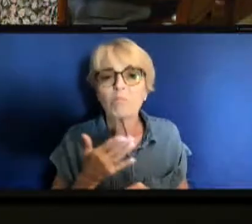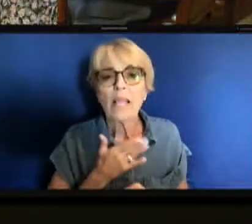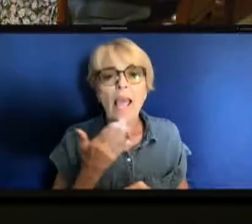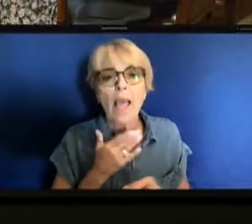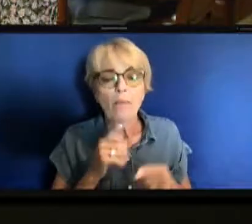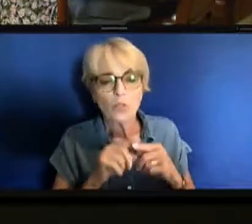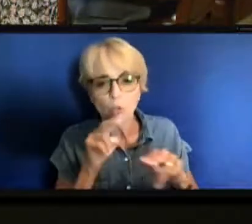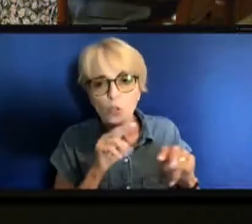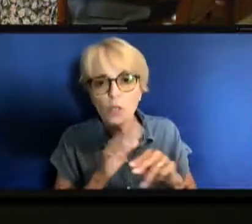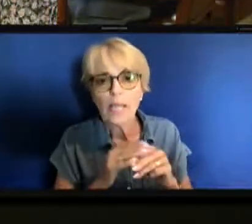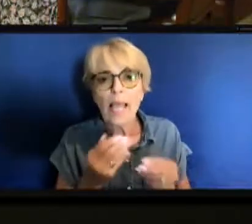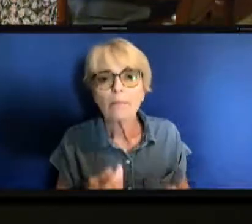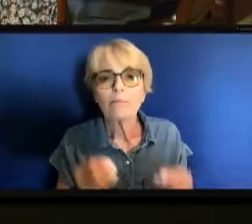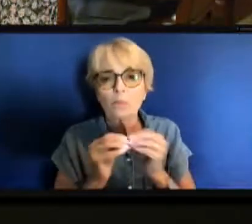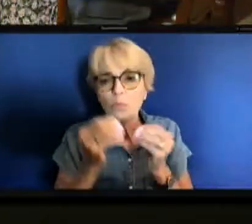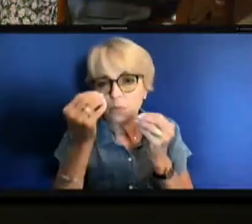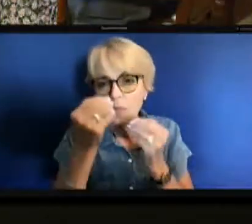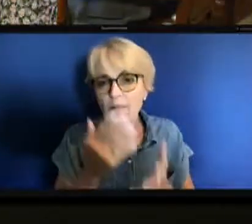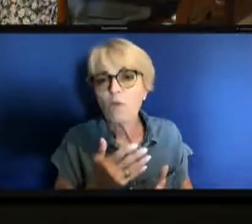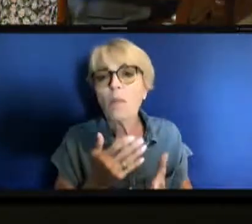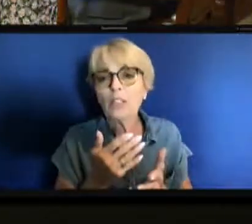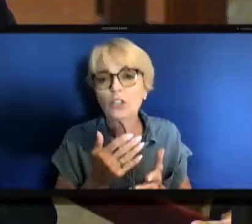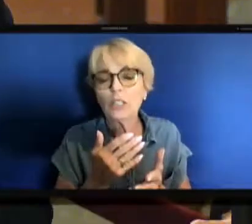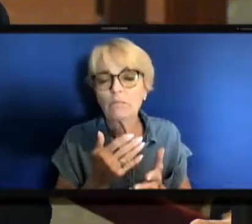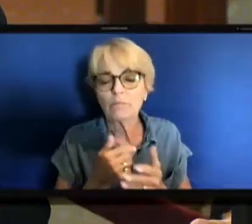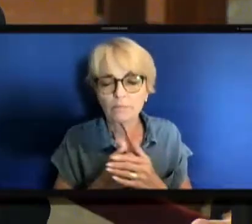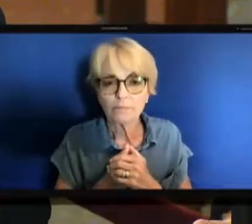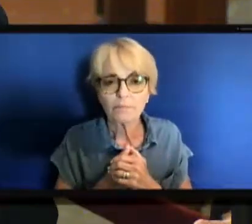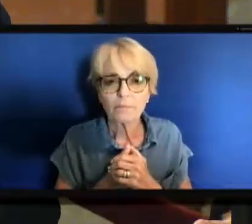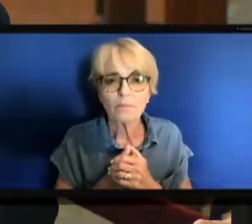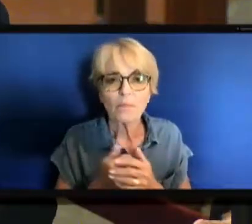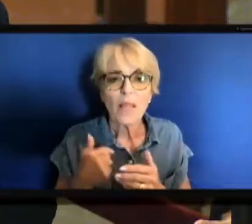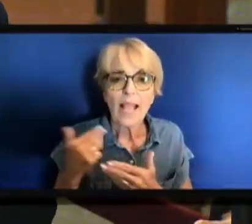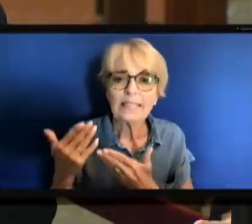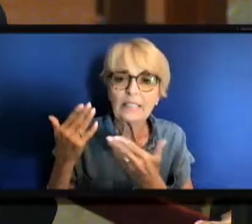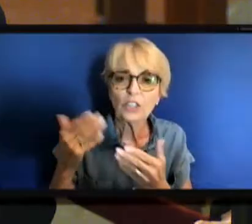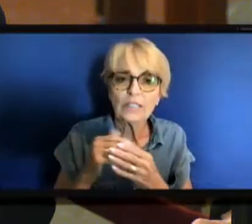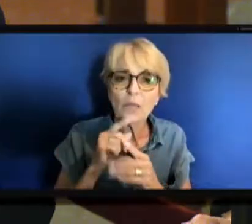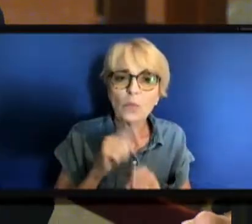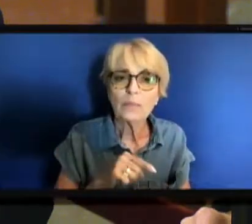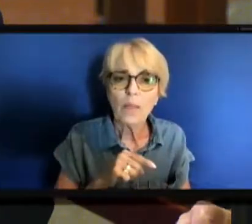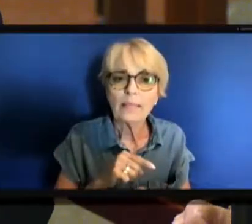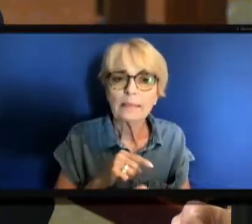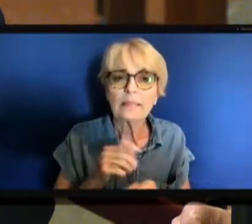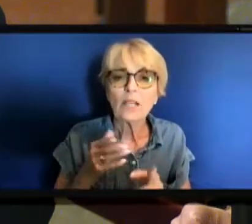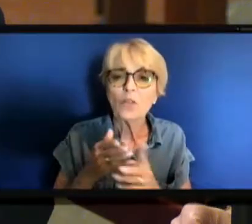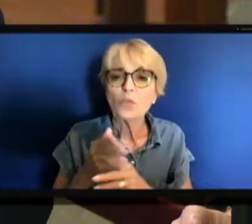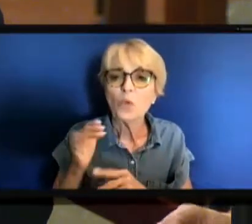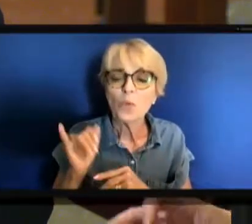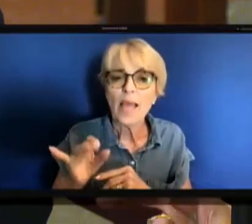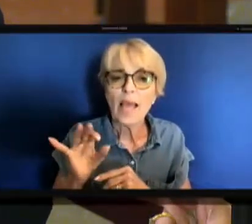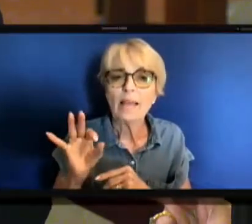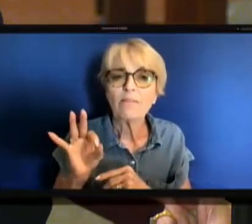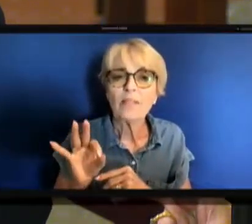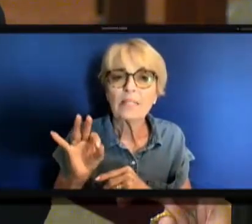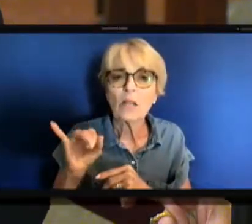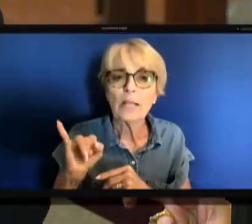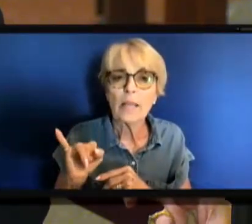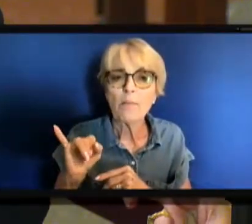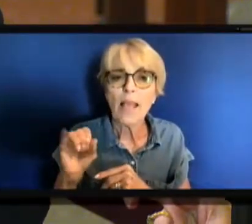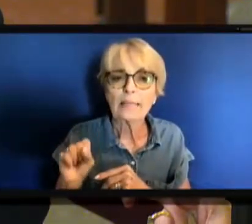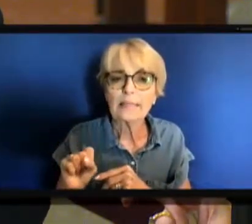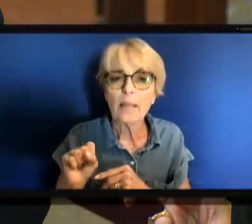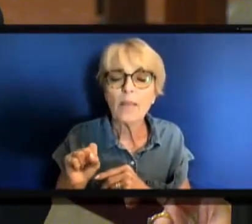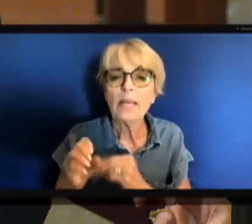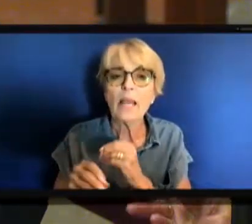could be provided. I suggested in our response through the fiscal impact statement to provide additional detail